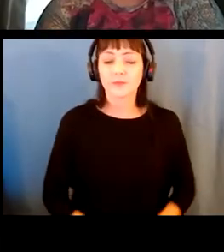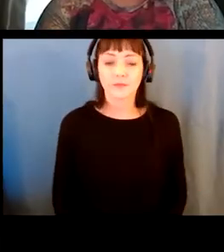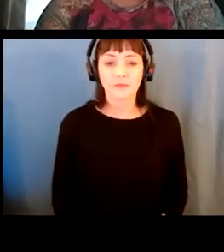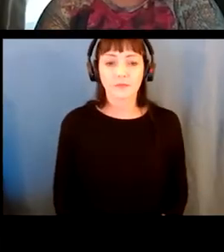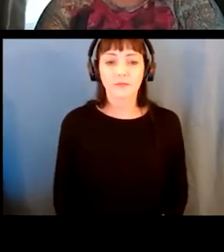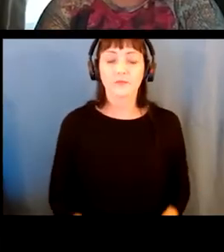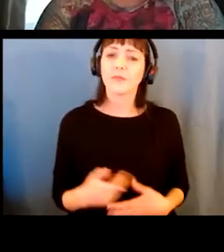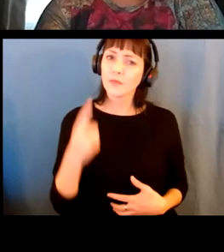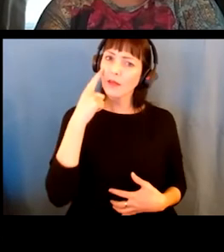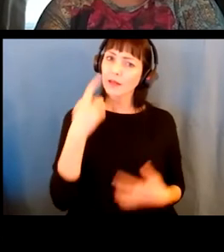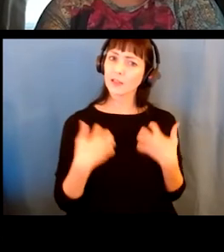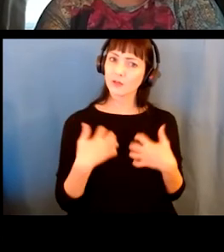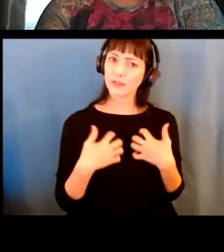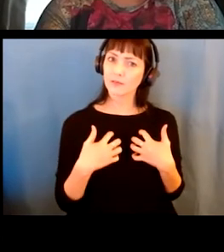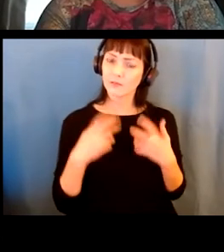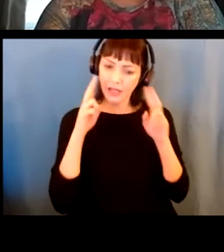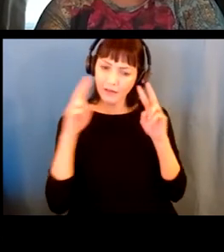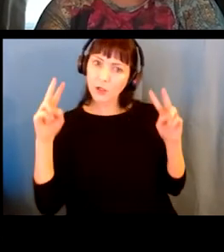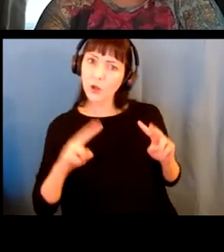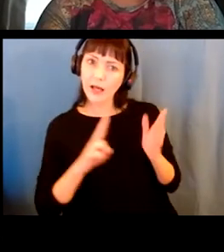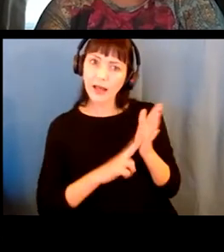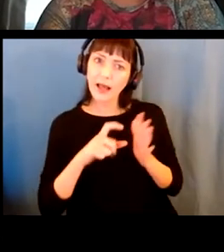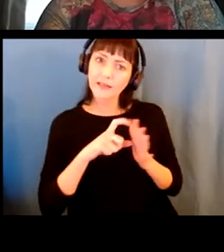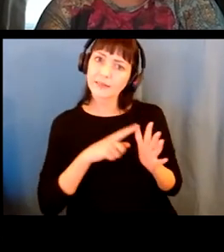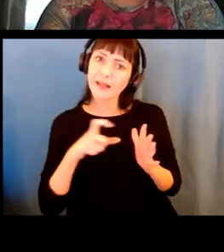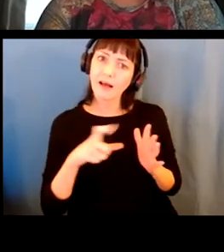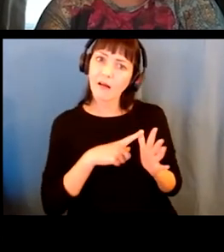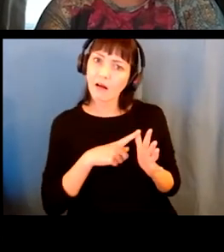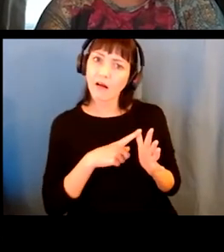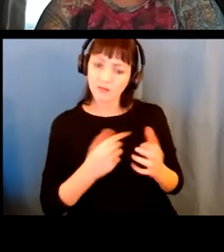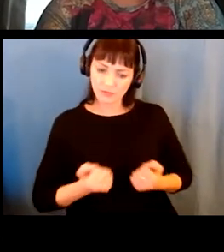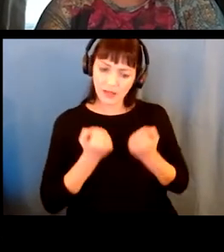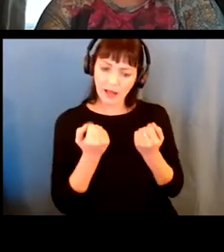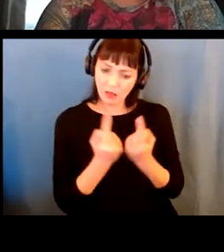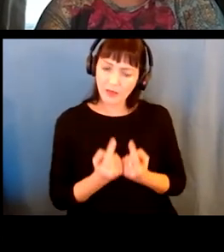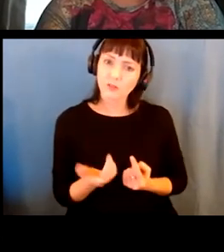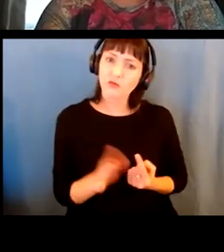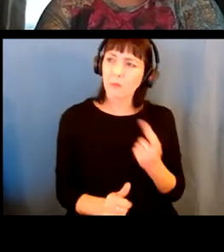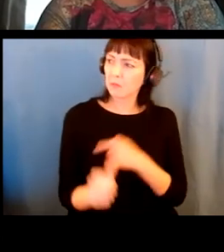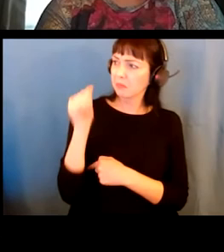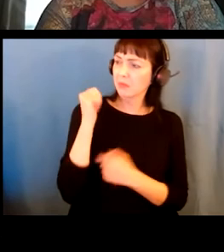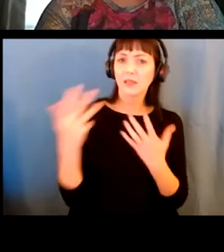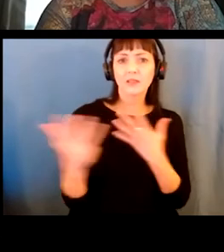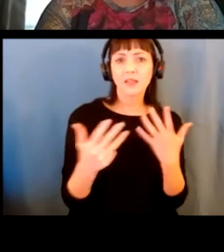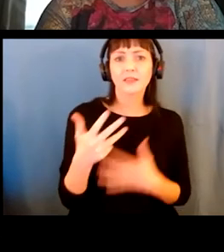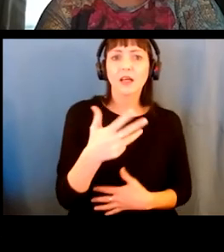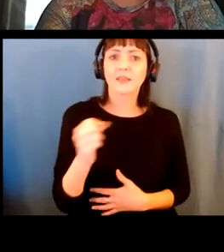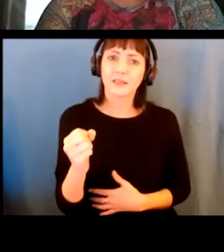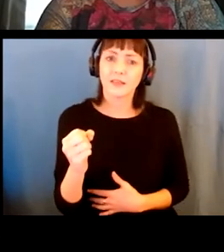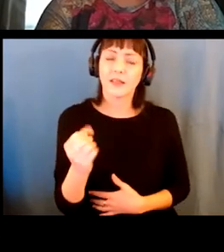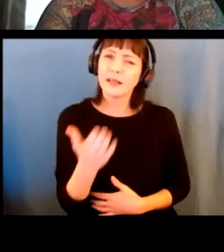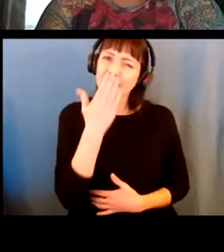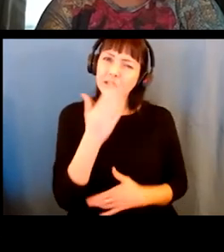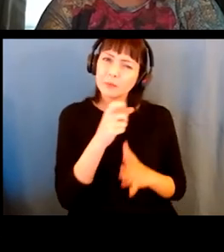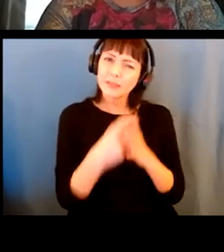about this debate is when I look at the stuff in NDACA from the 1990s, it's almost as if disability